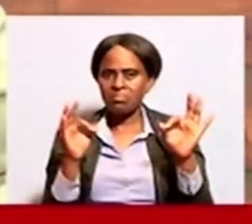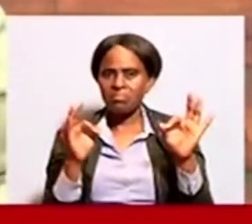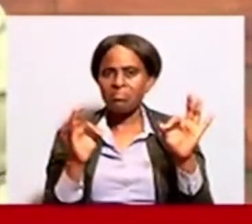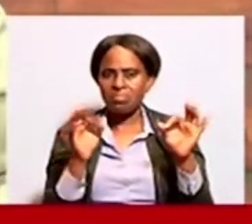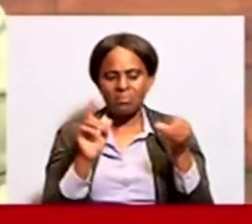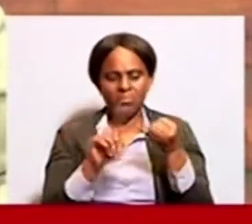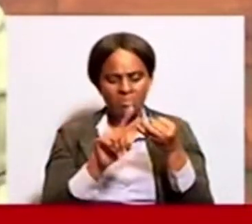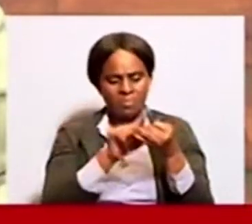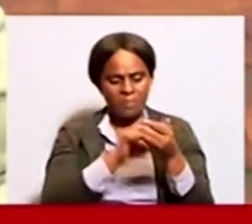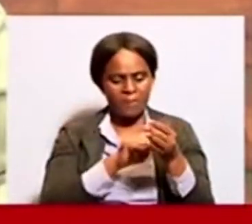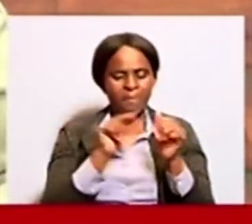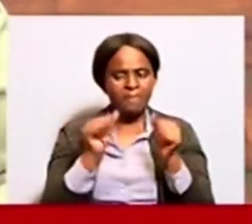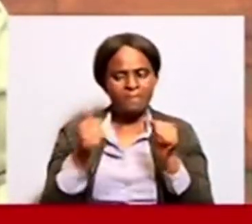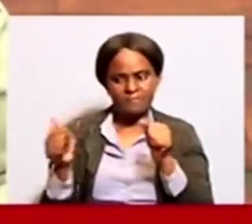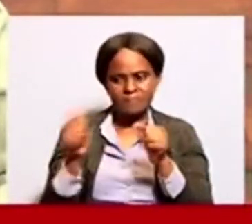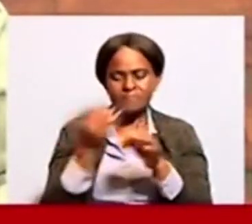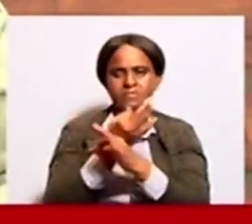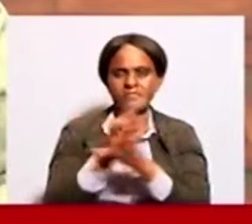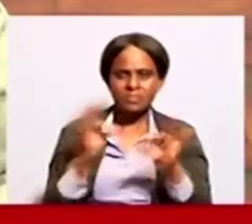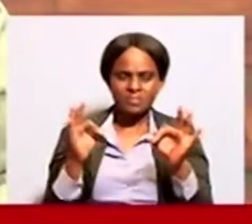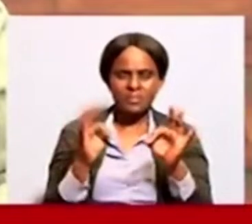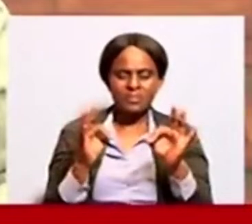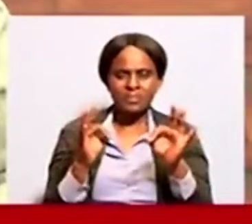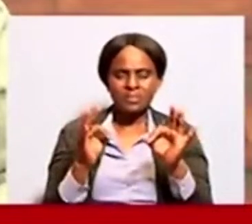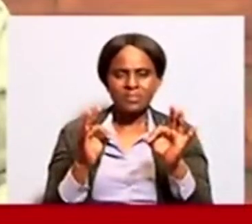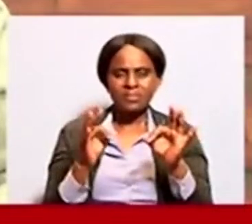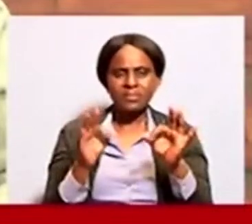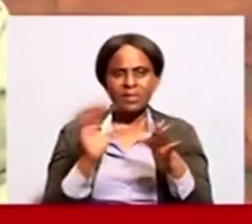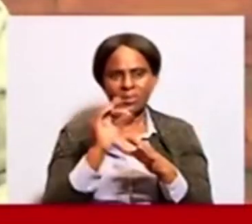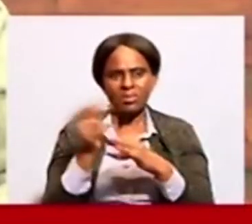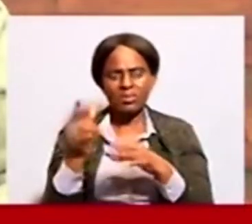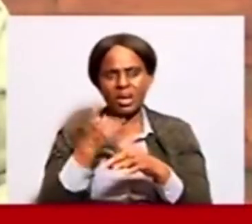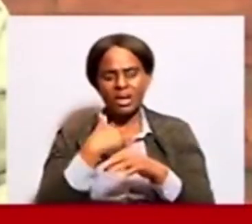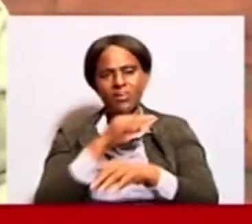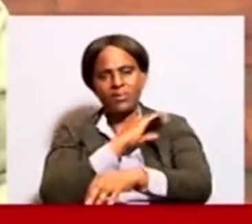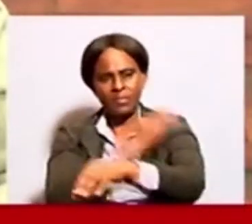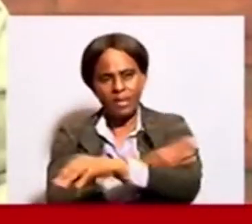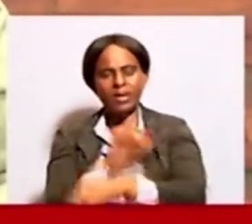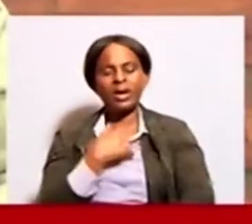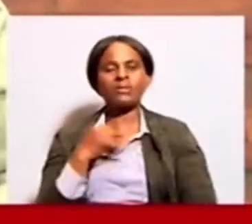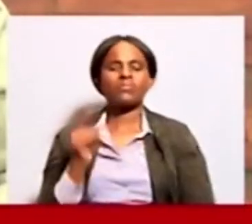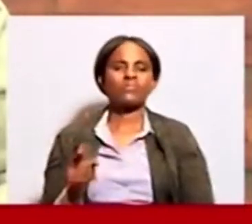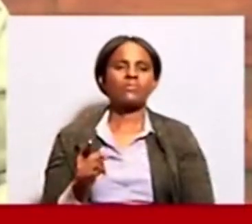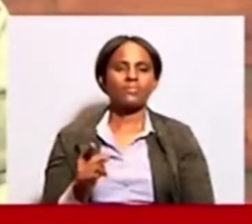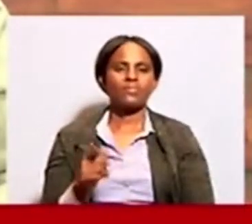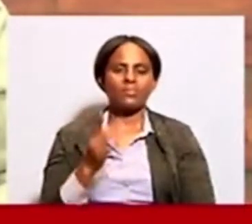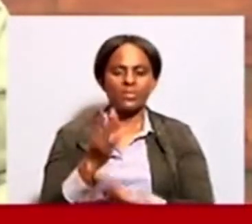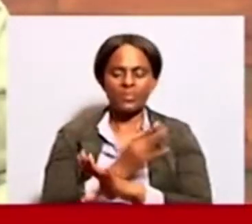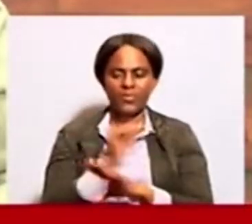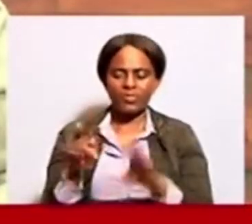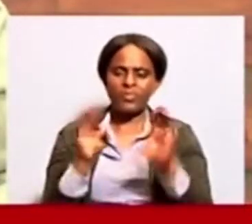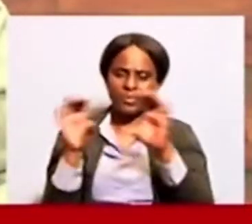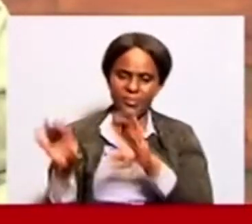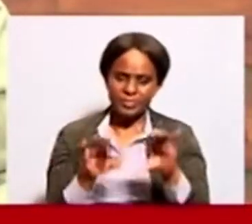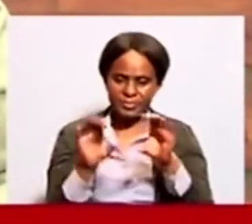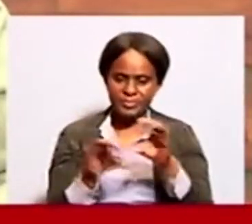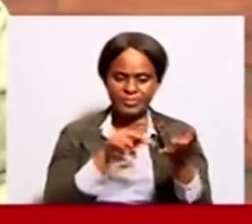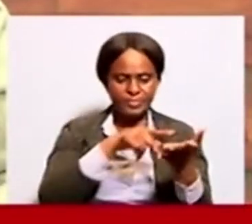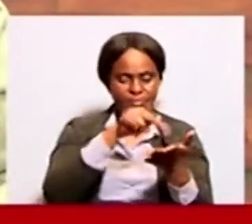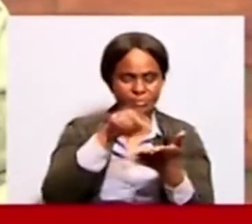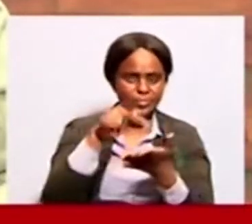count. Are you at liberty or you are mandated to do that before you do the